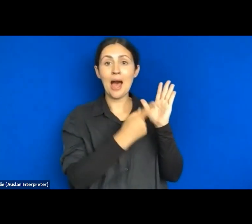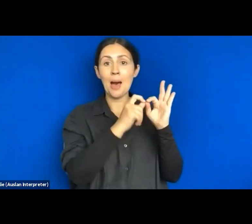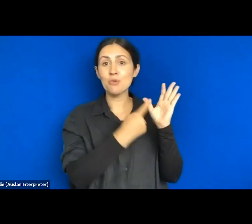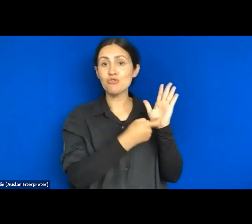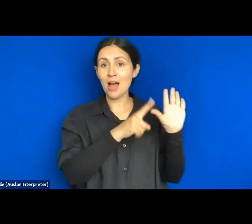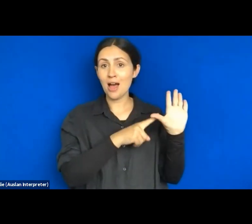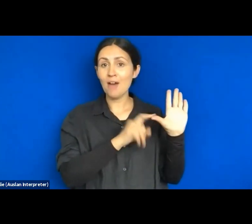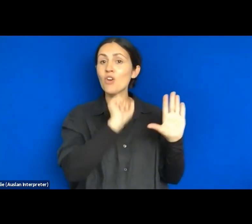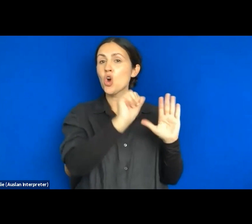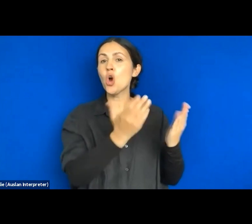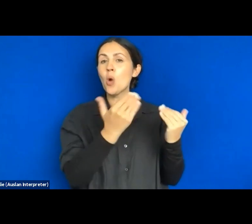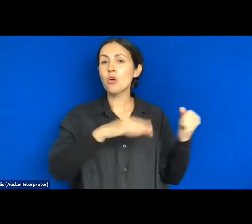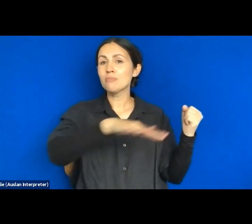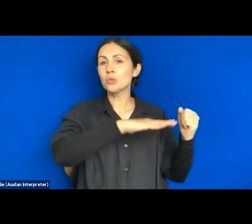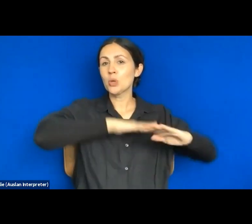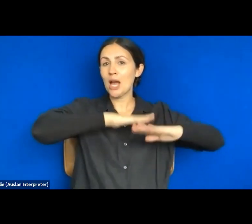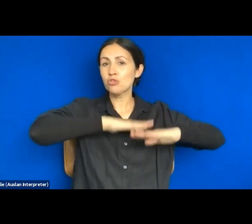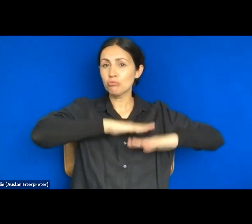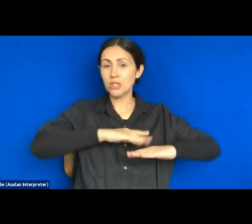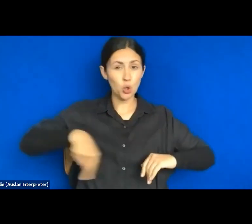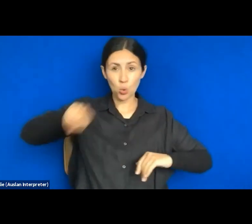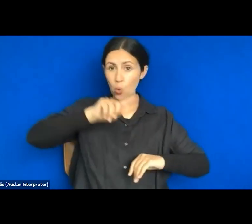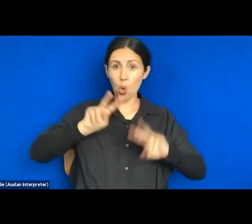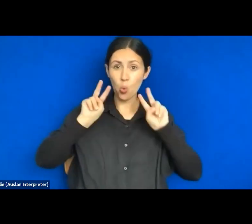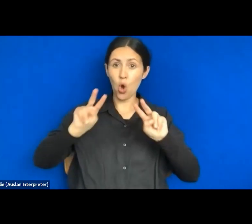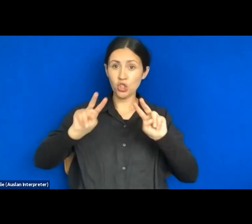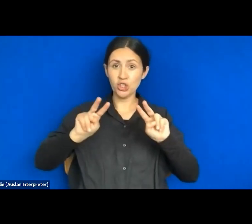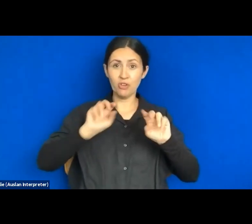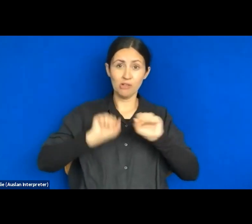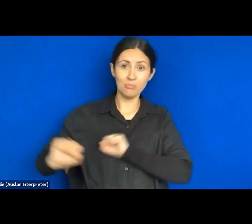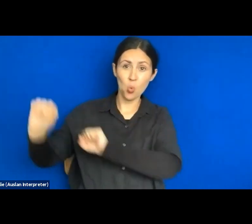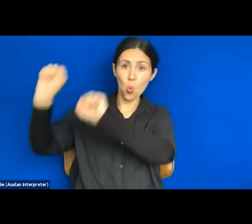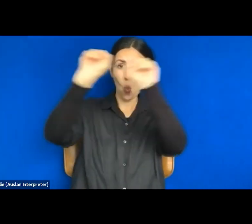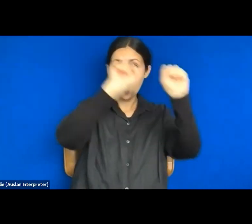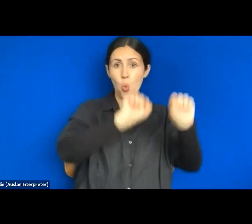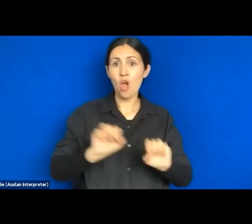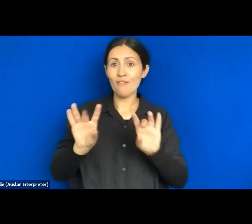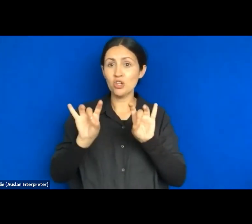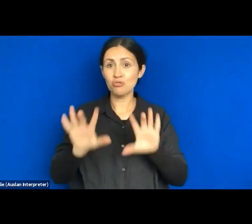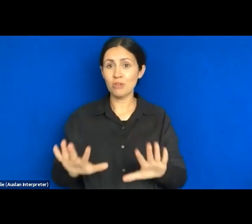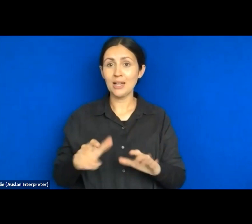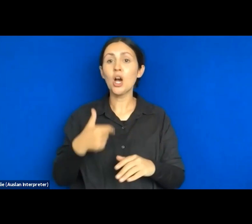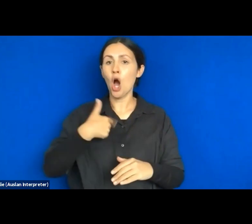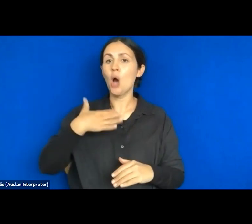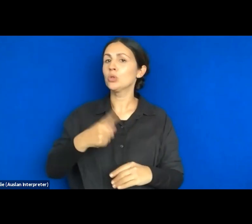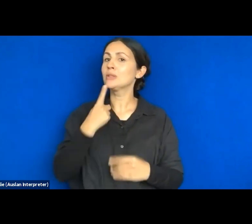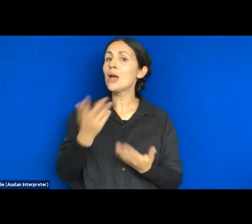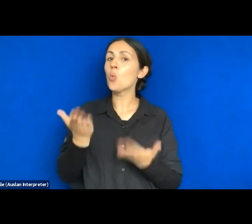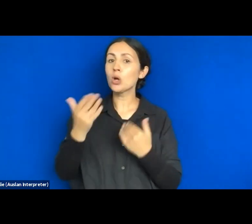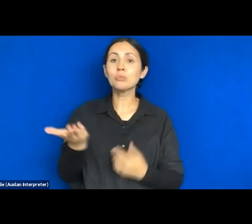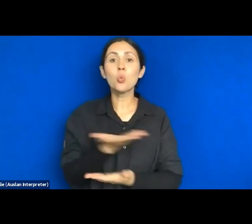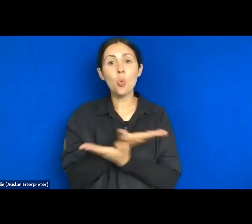Dispersed as we are today over many lands, could I also welcome all Aboriginal and Torres Strait Islander people and pay